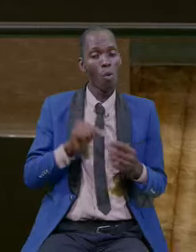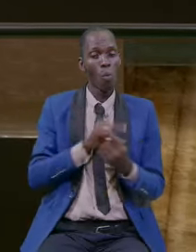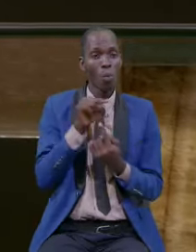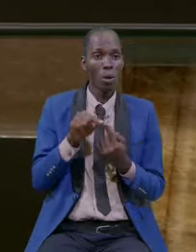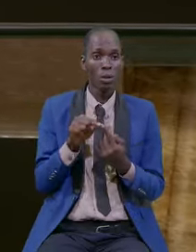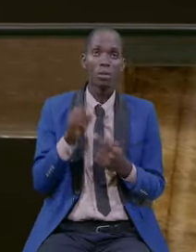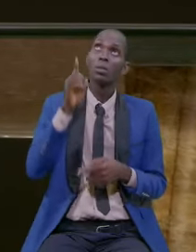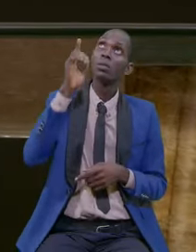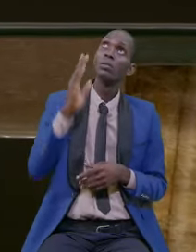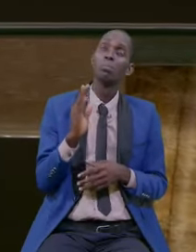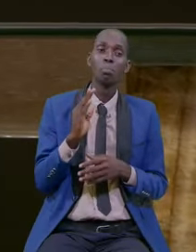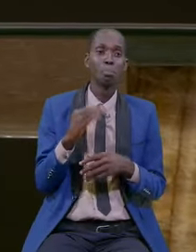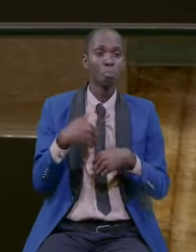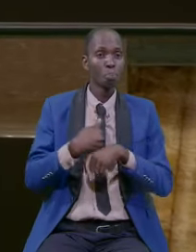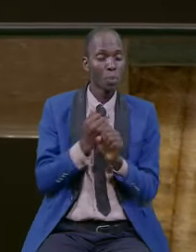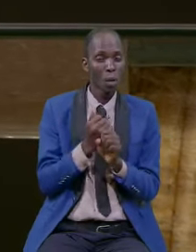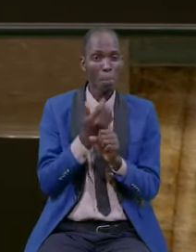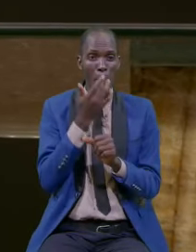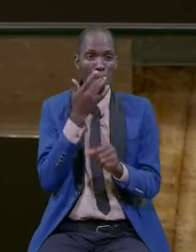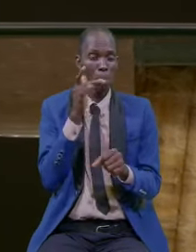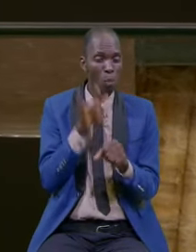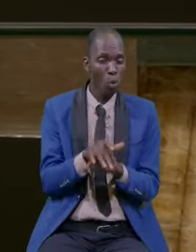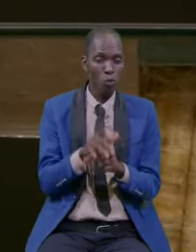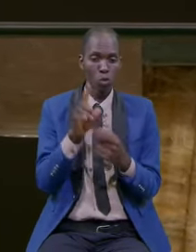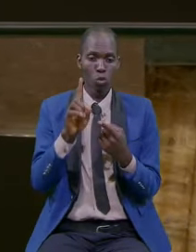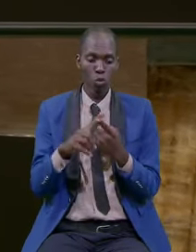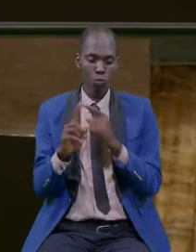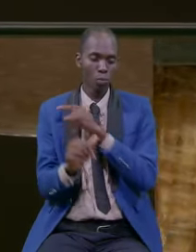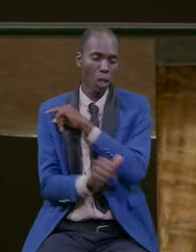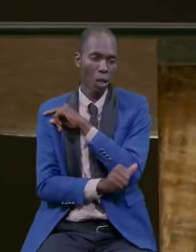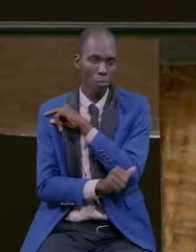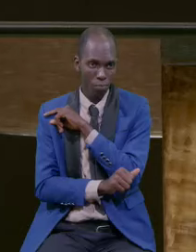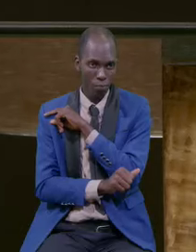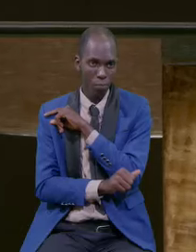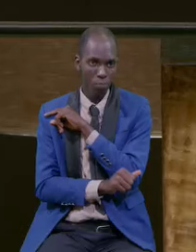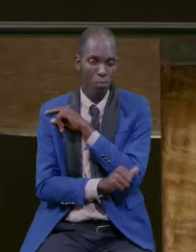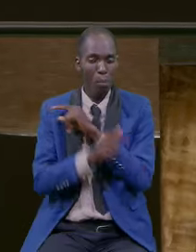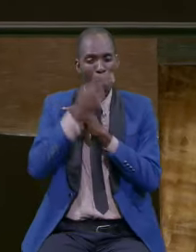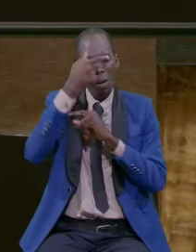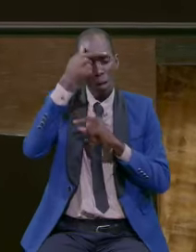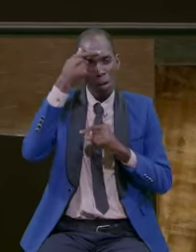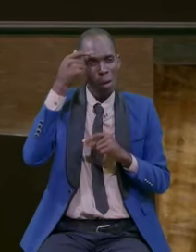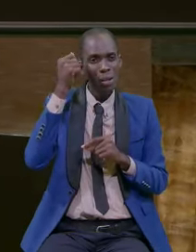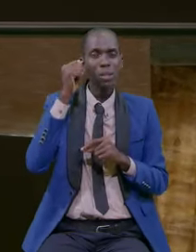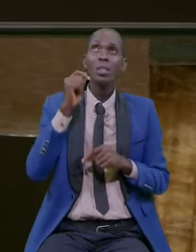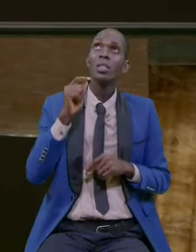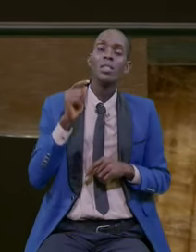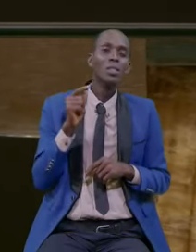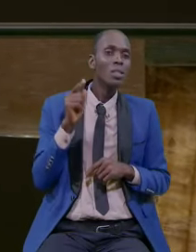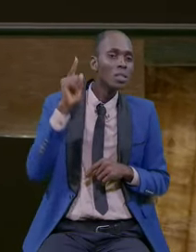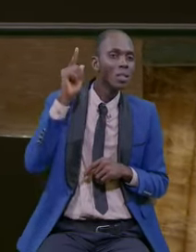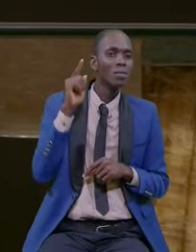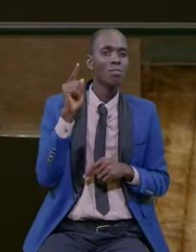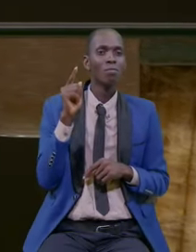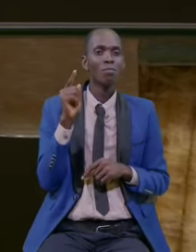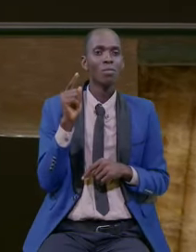God made promise to Abraham, because he could not swear. He